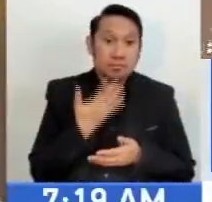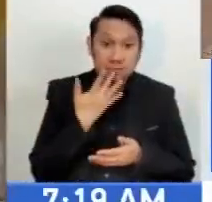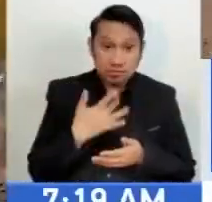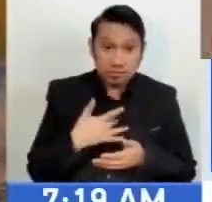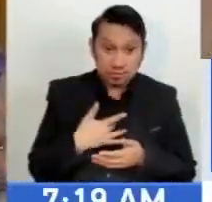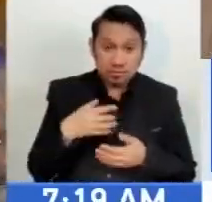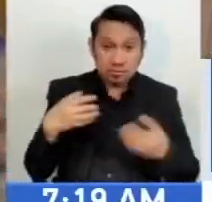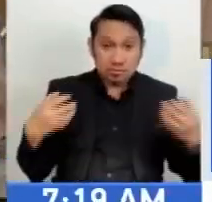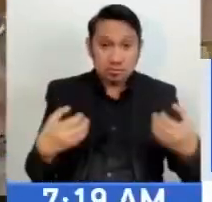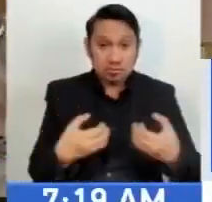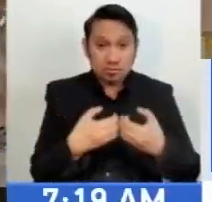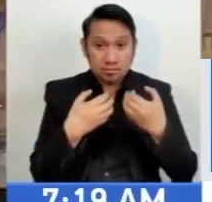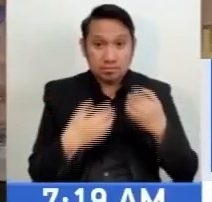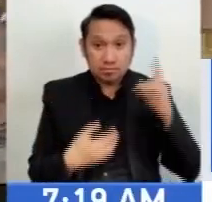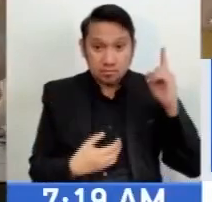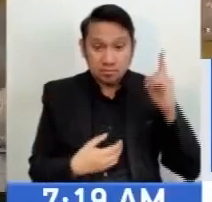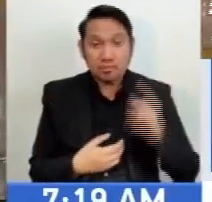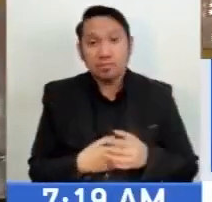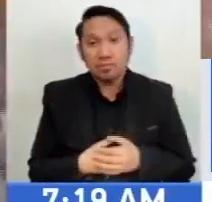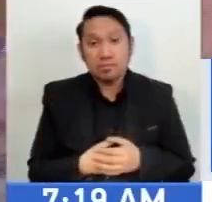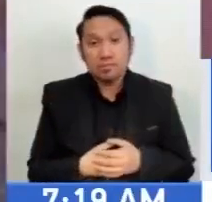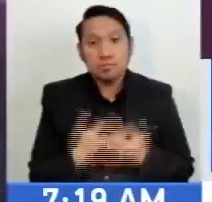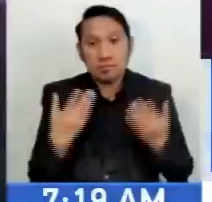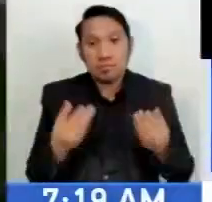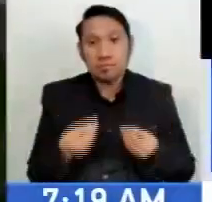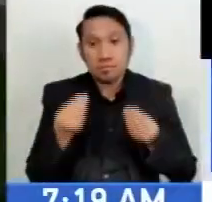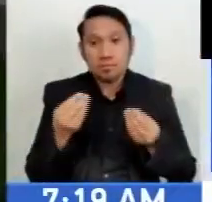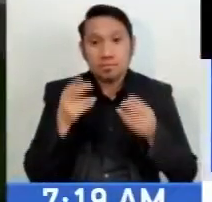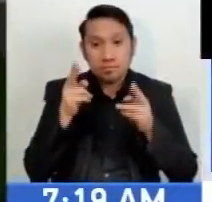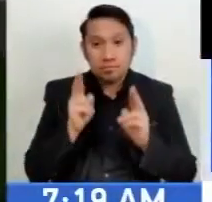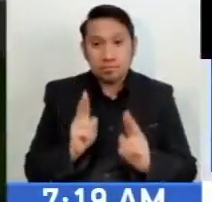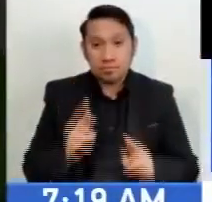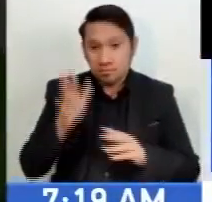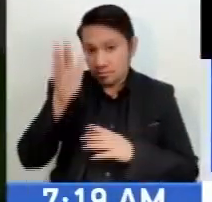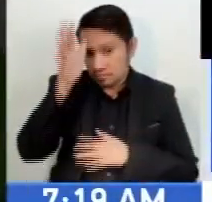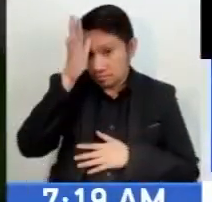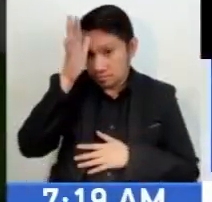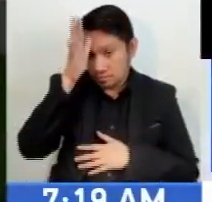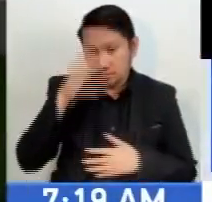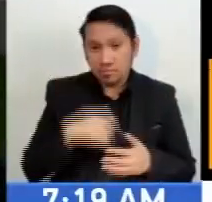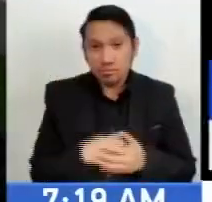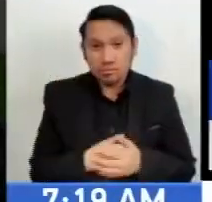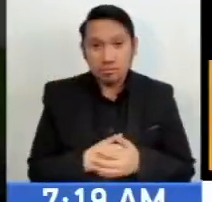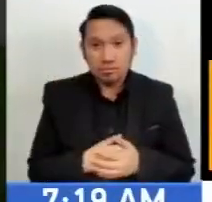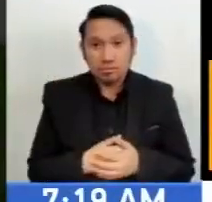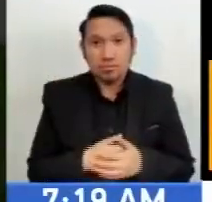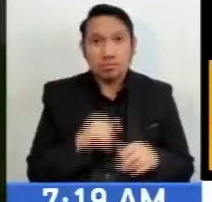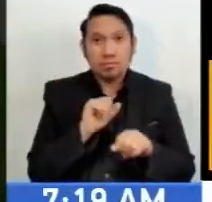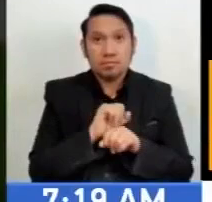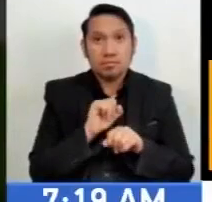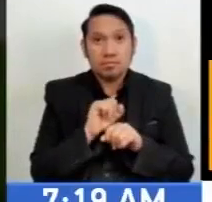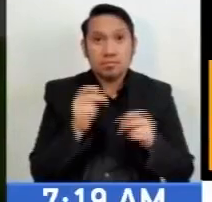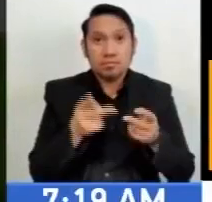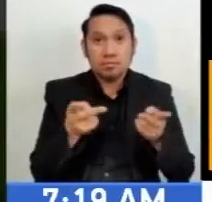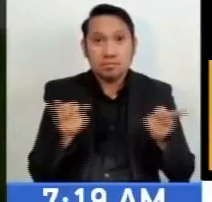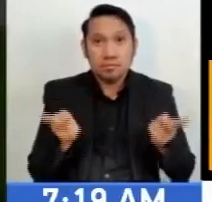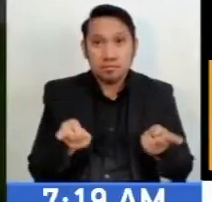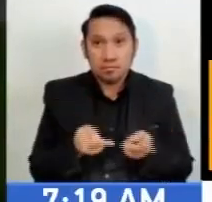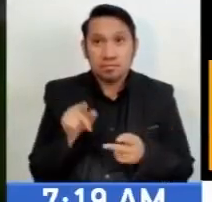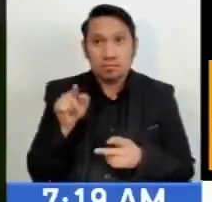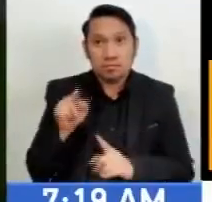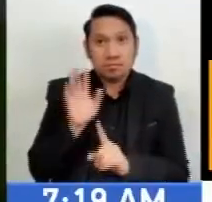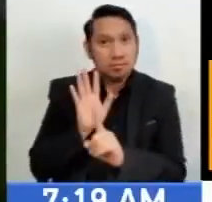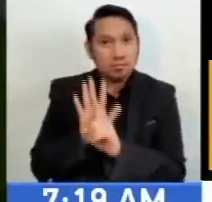Atty. Philip Gozon, binigyan pugay niya ang ama. At the workplace, FLG is well known for being a